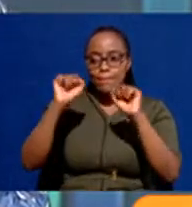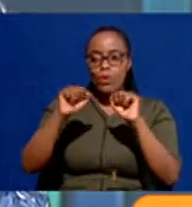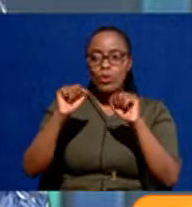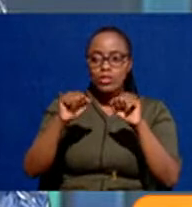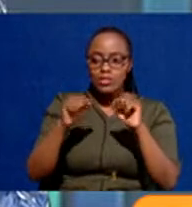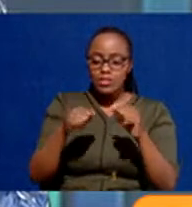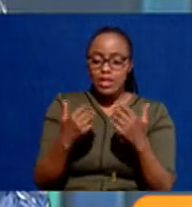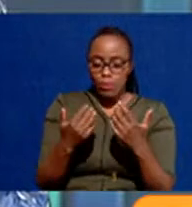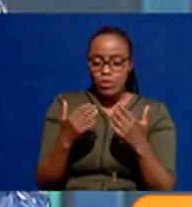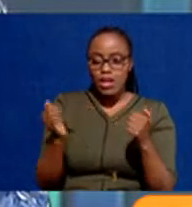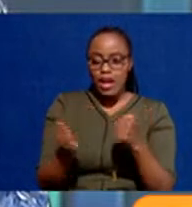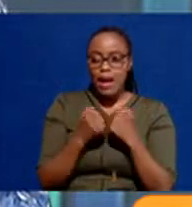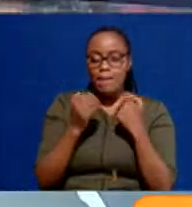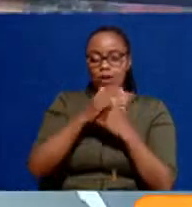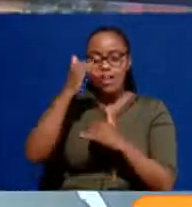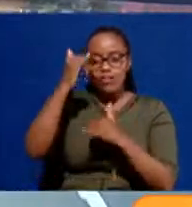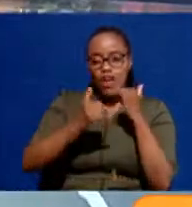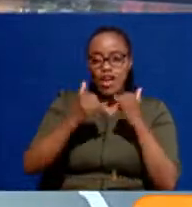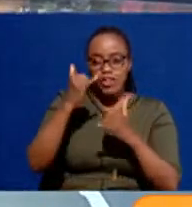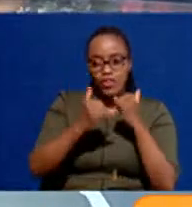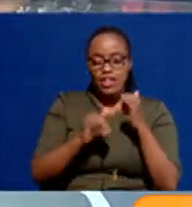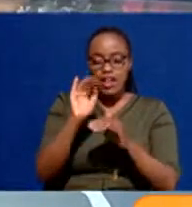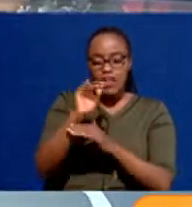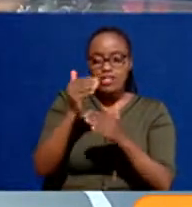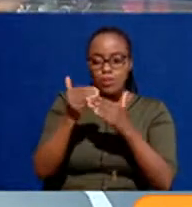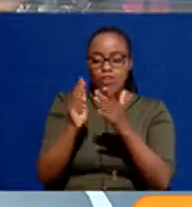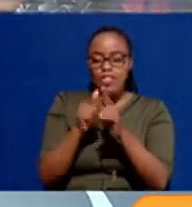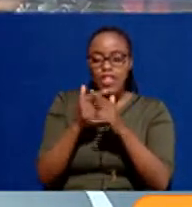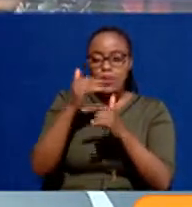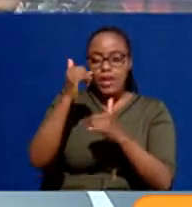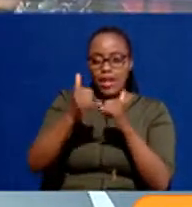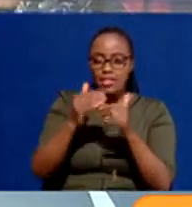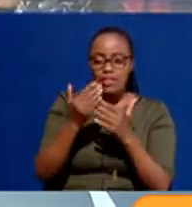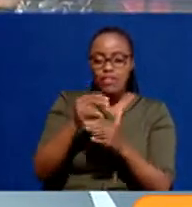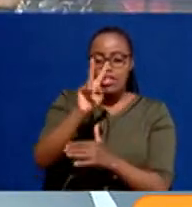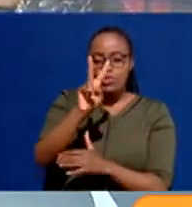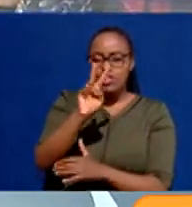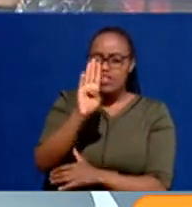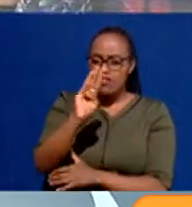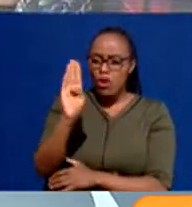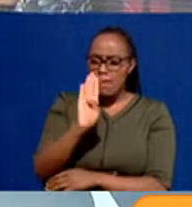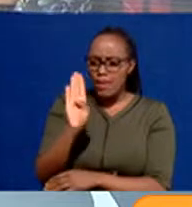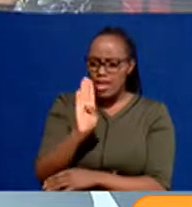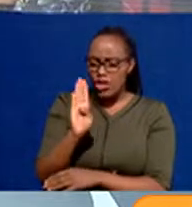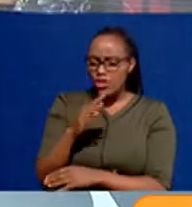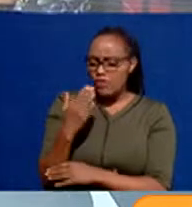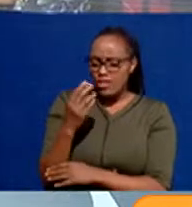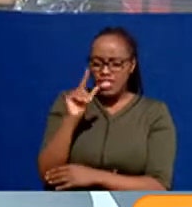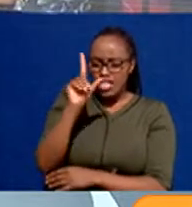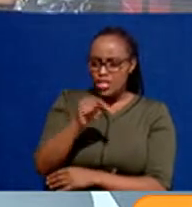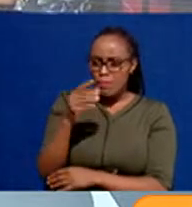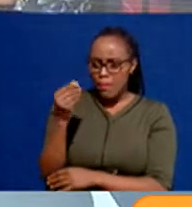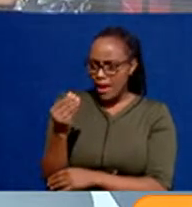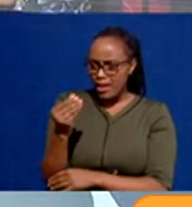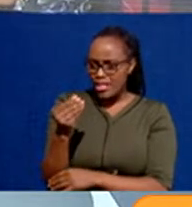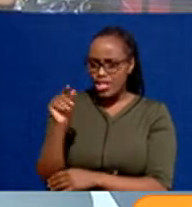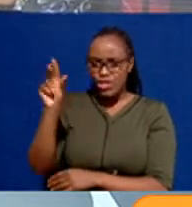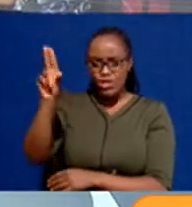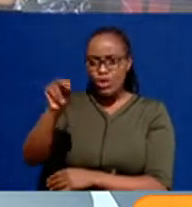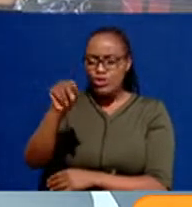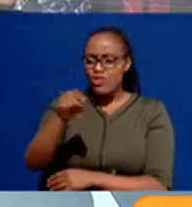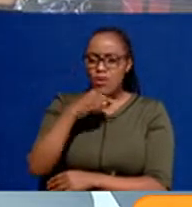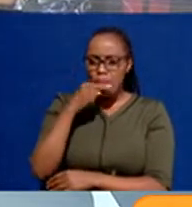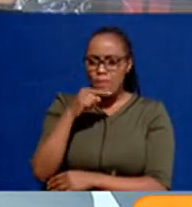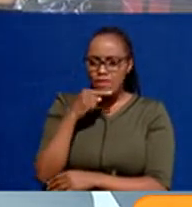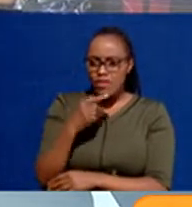will come to life. And on a final note, and I've asked this before, and I'll ask it again, 24 billion Kenya shillings is not pocket change. It isn't. Your